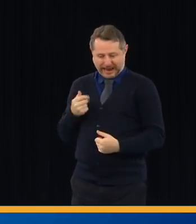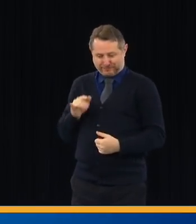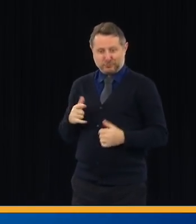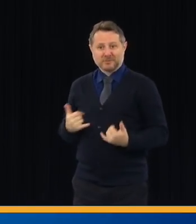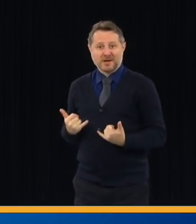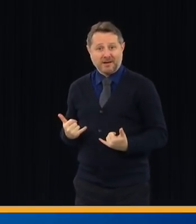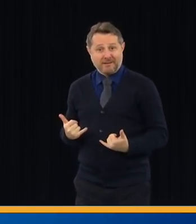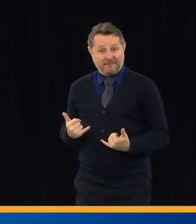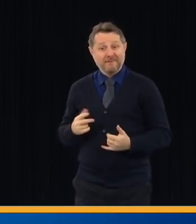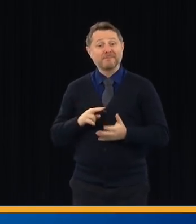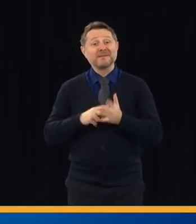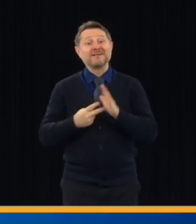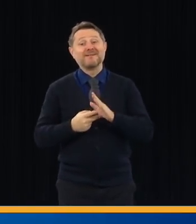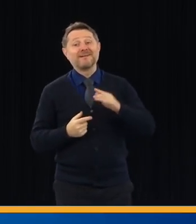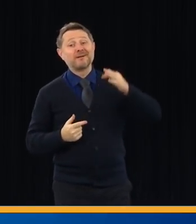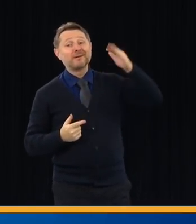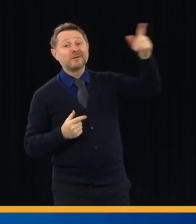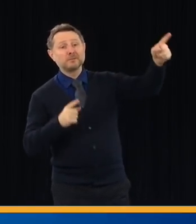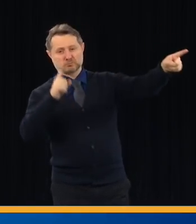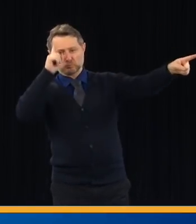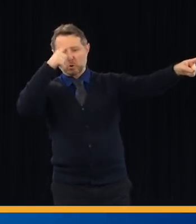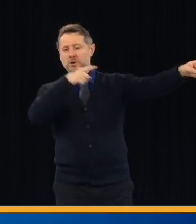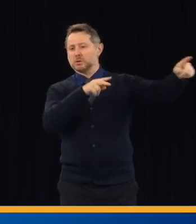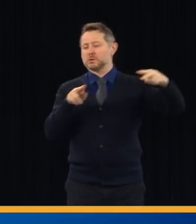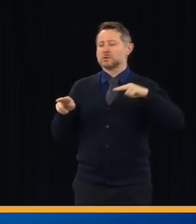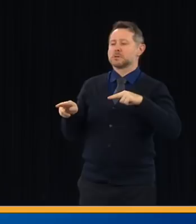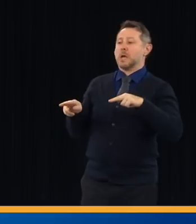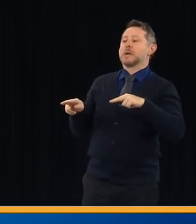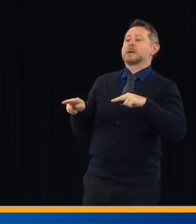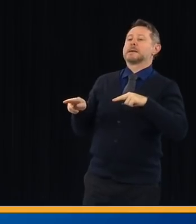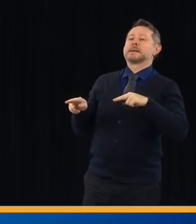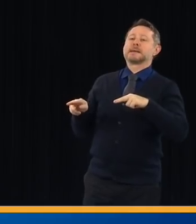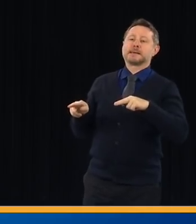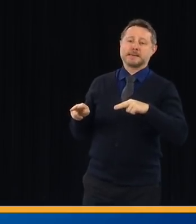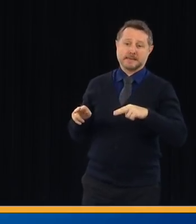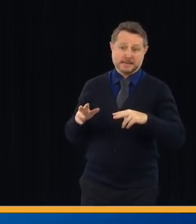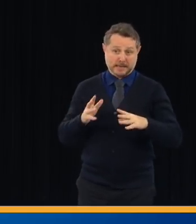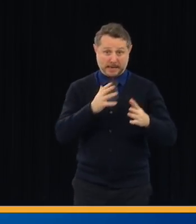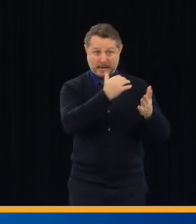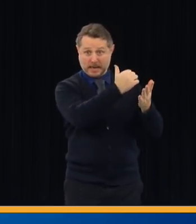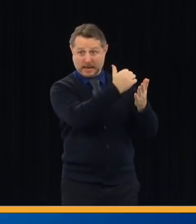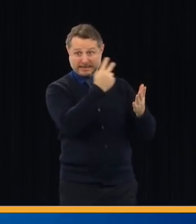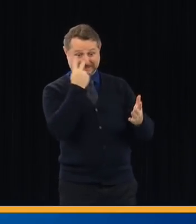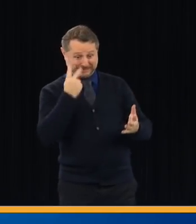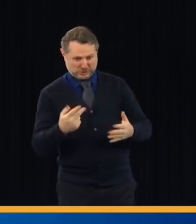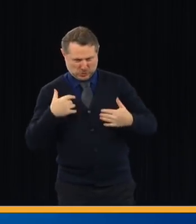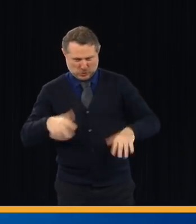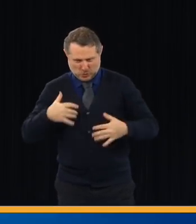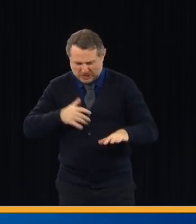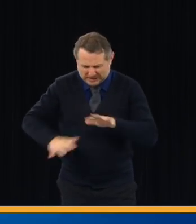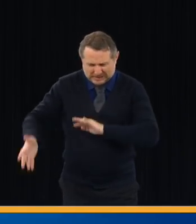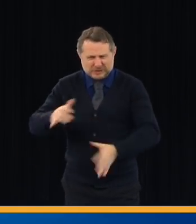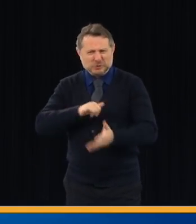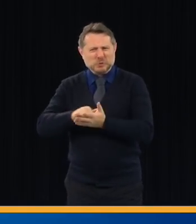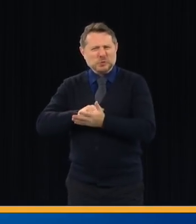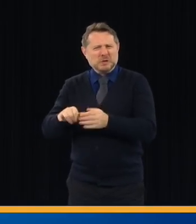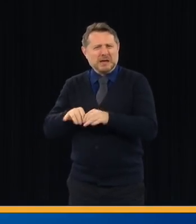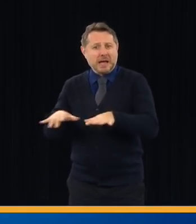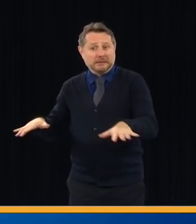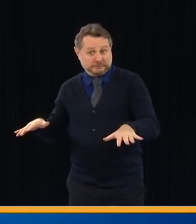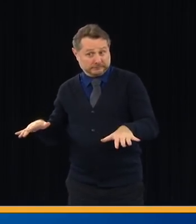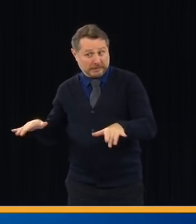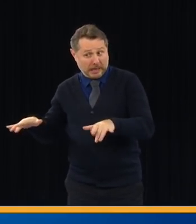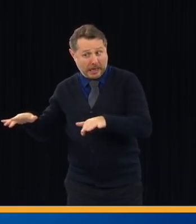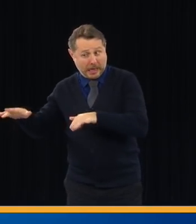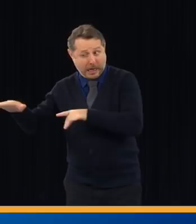smart from Oregon's self-interest. They see the fire spreading,